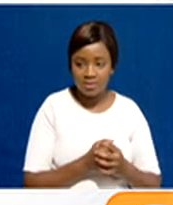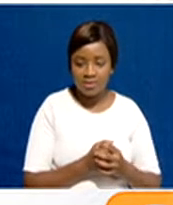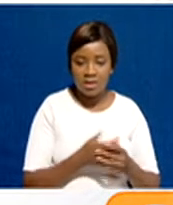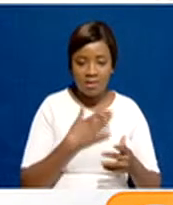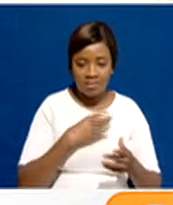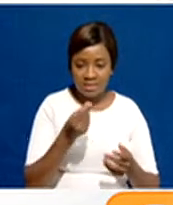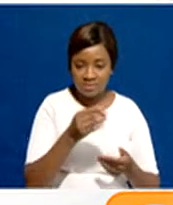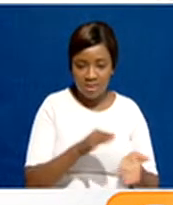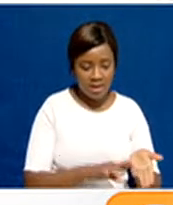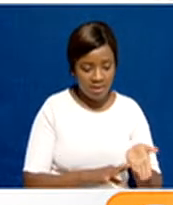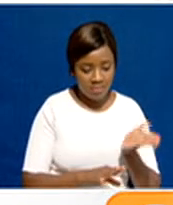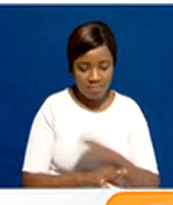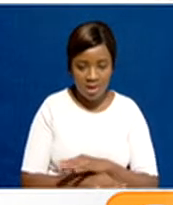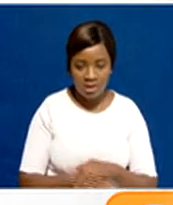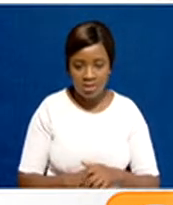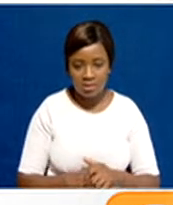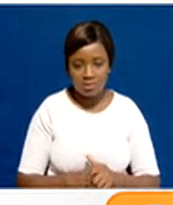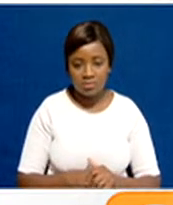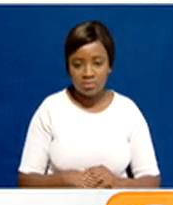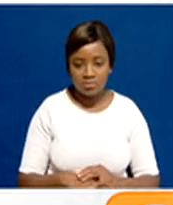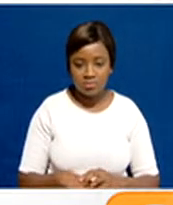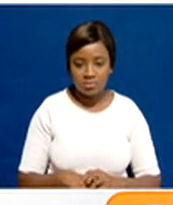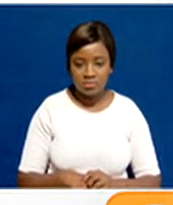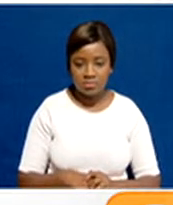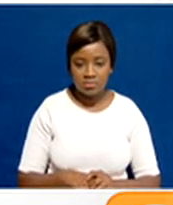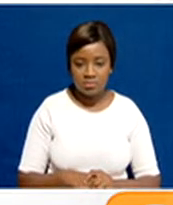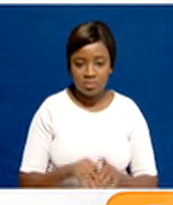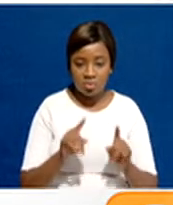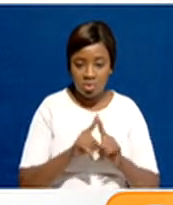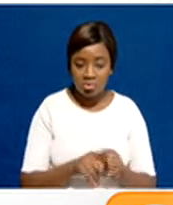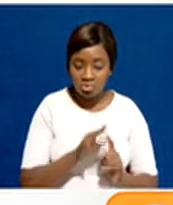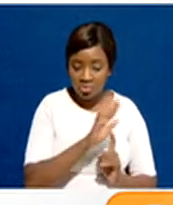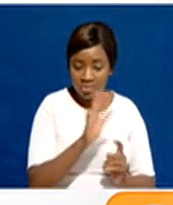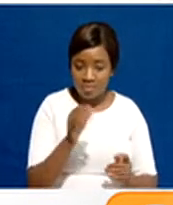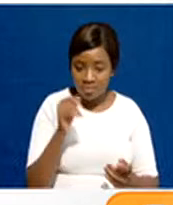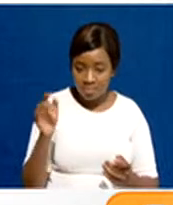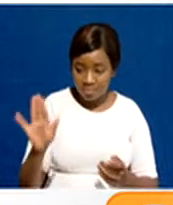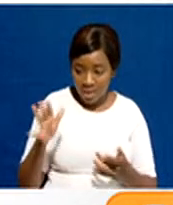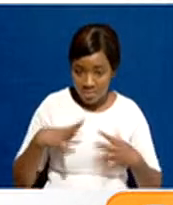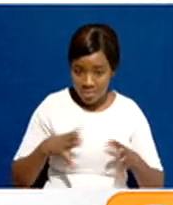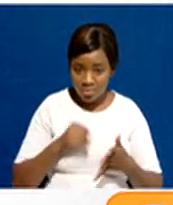refund the monies paid by the applicants and return applicants' passports,